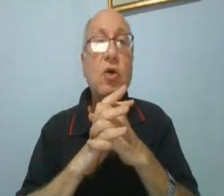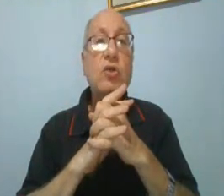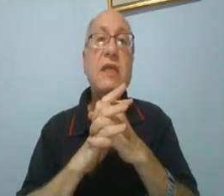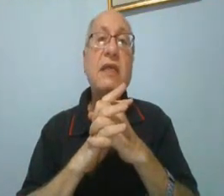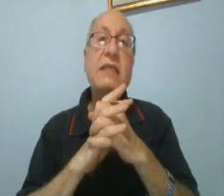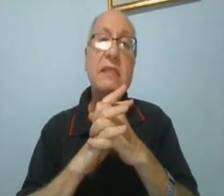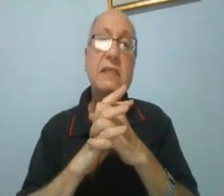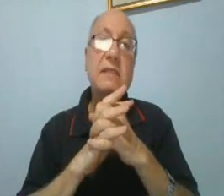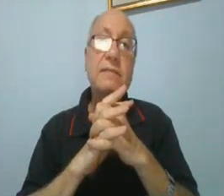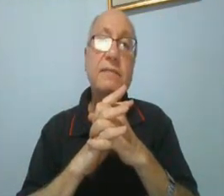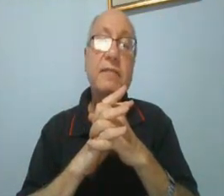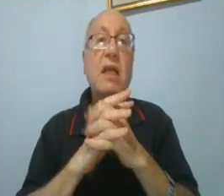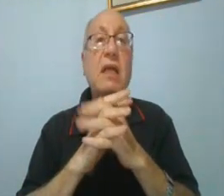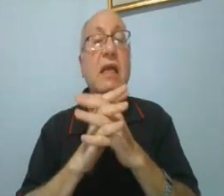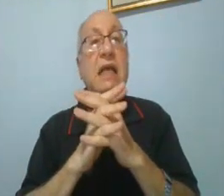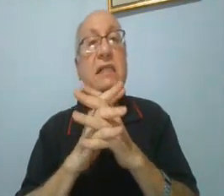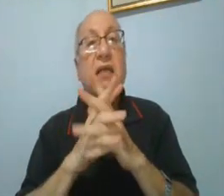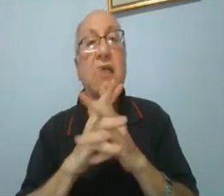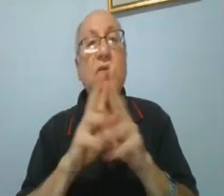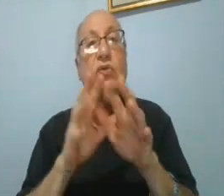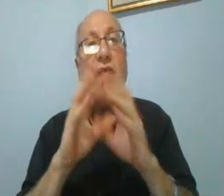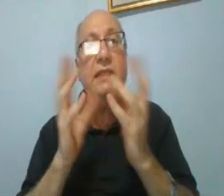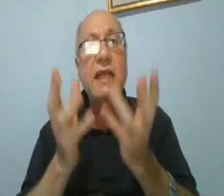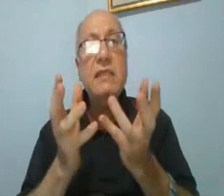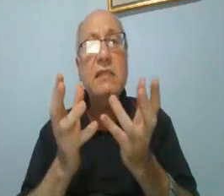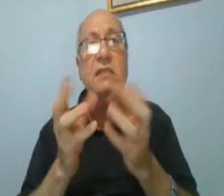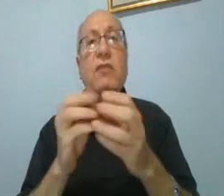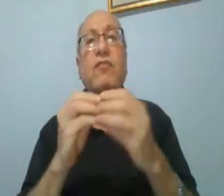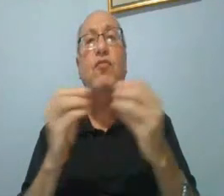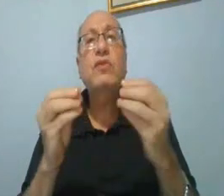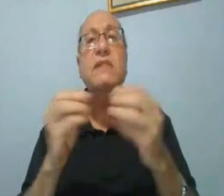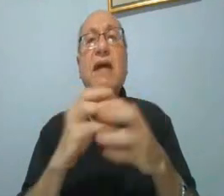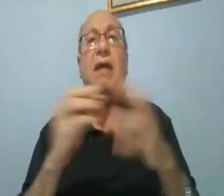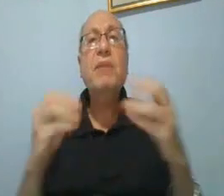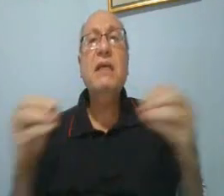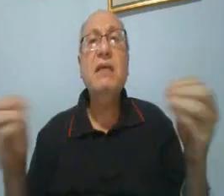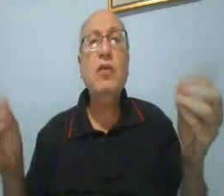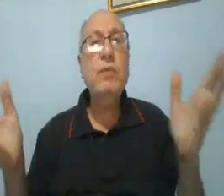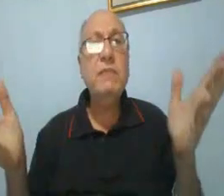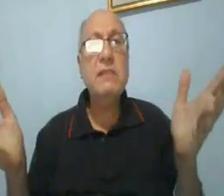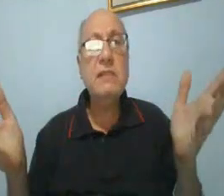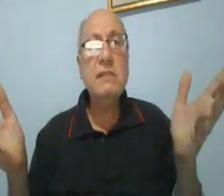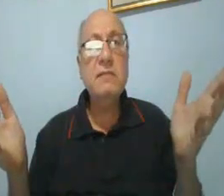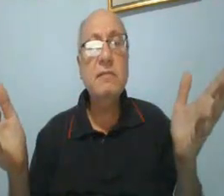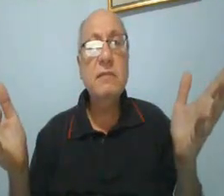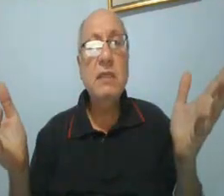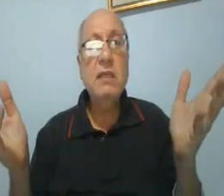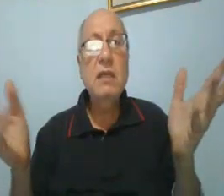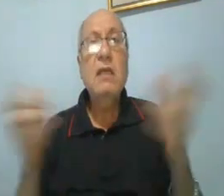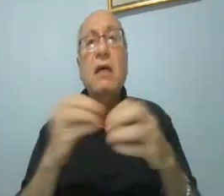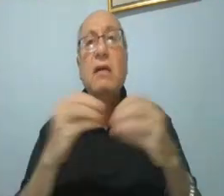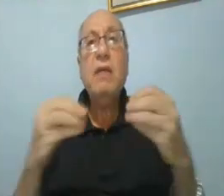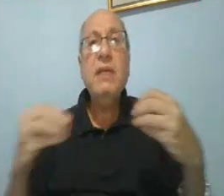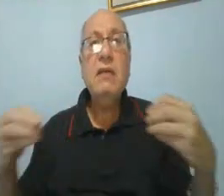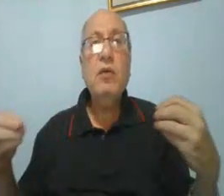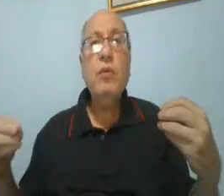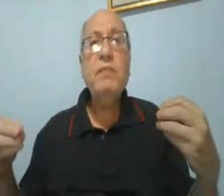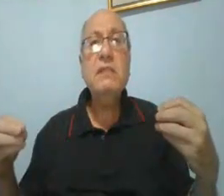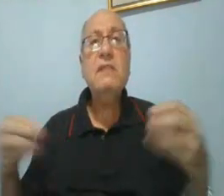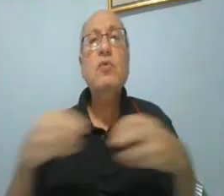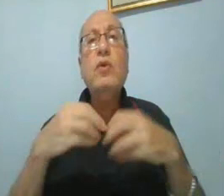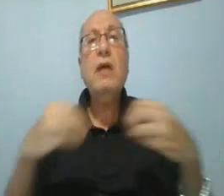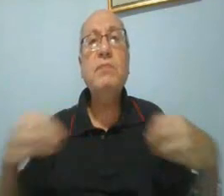ethylene oxide gas. Ethylene oxide gas for the rubbing equipments.